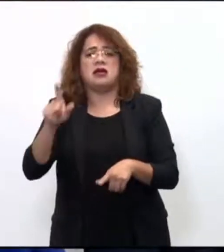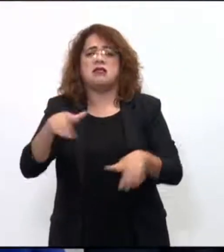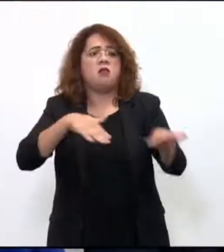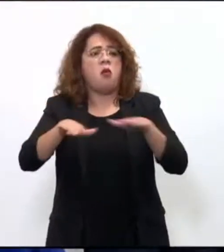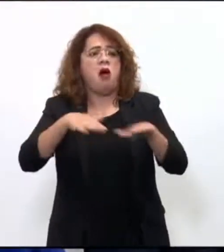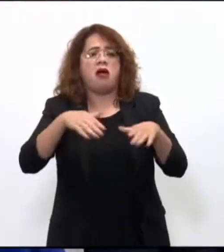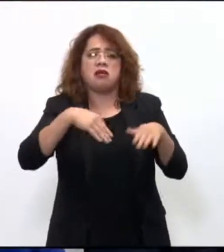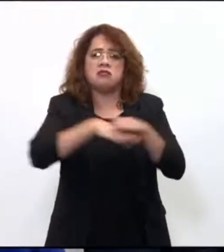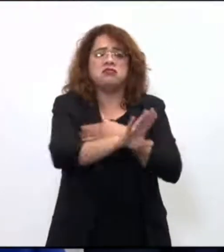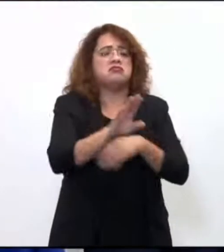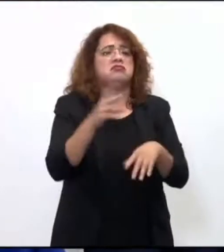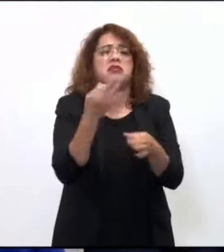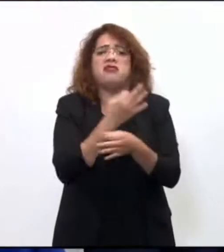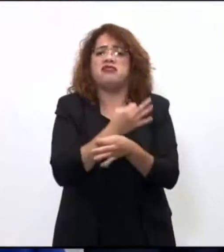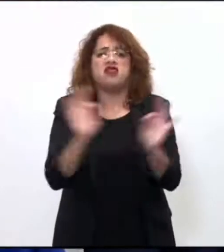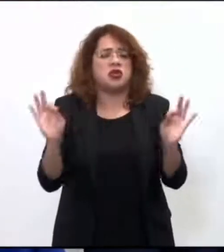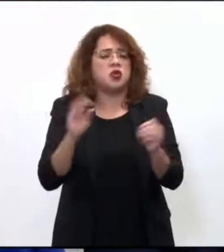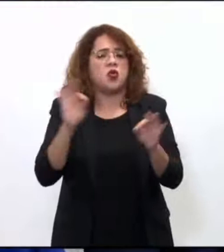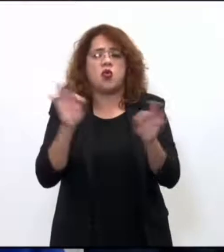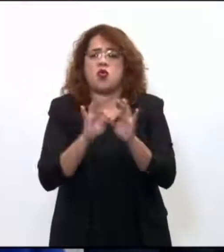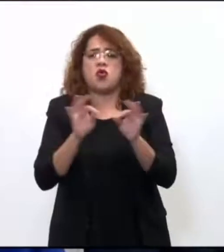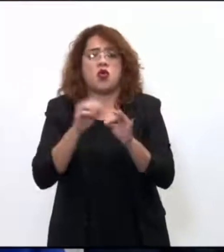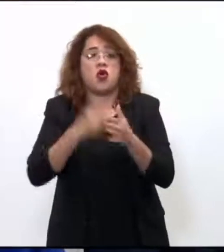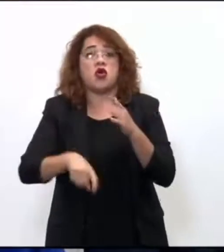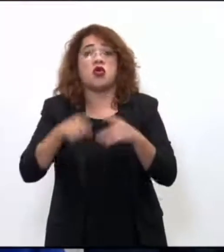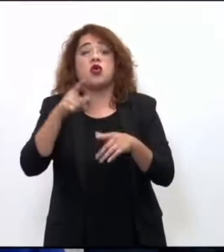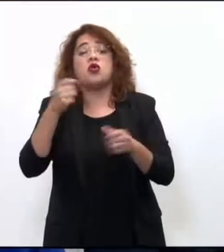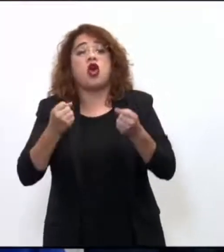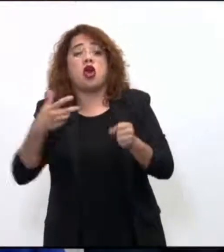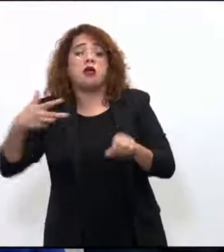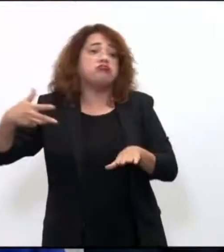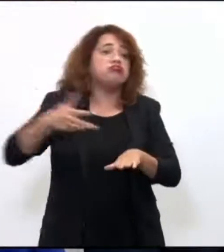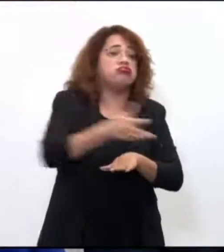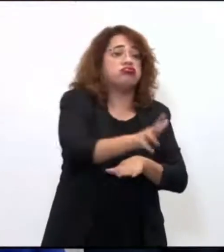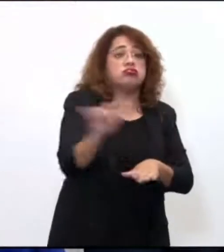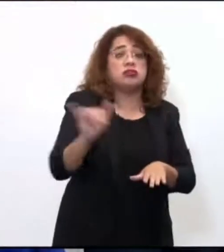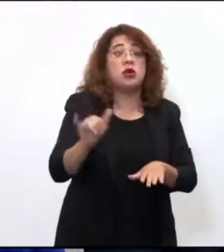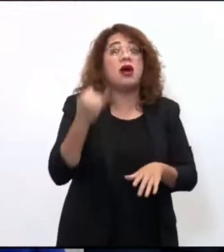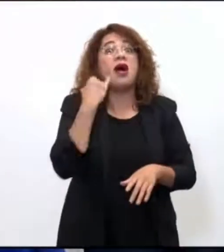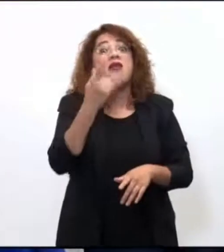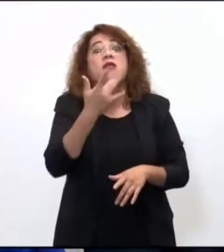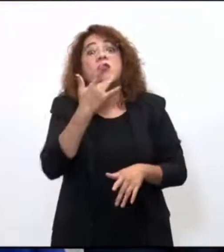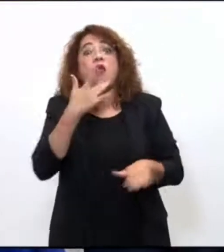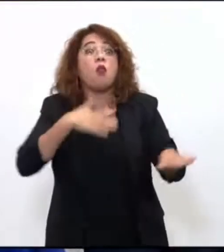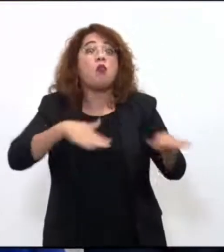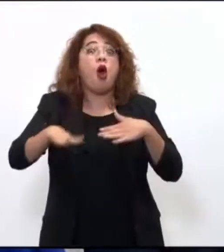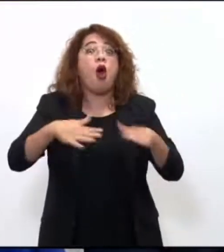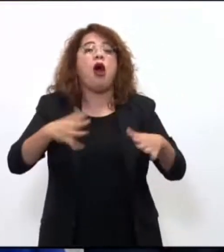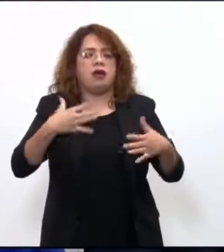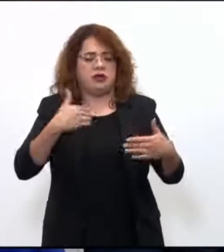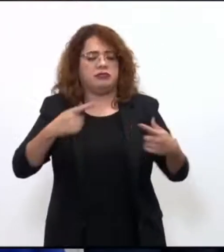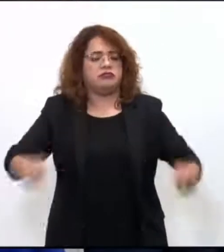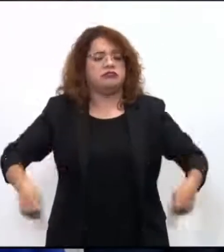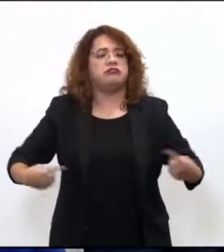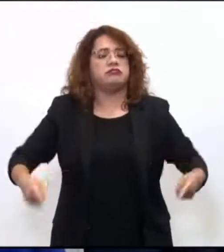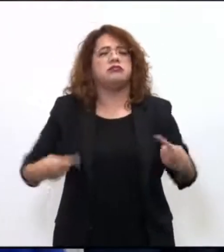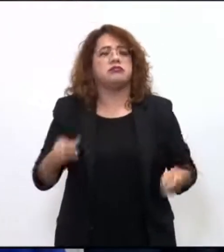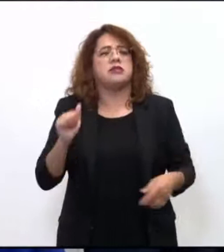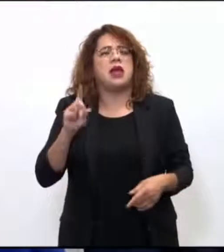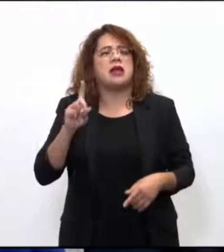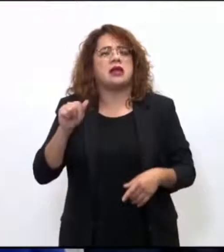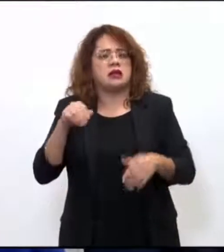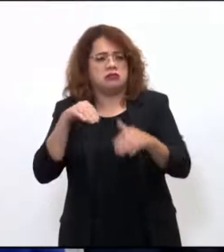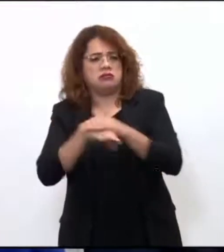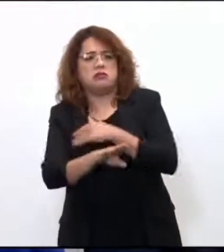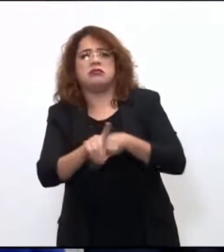available. The walk-up option is ADA accessible. Vaccines are administered free of